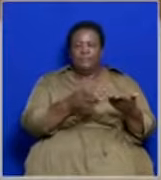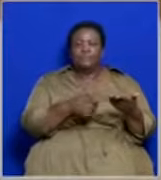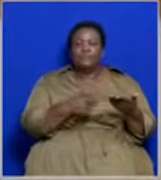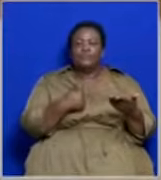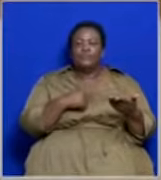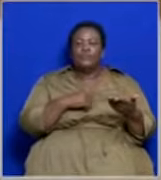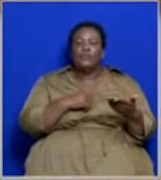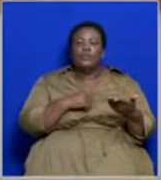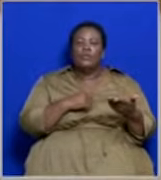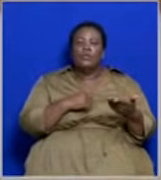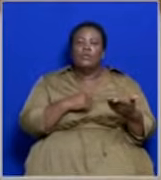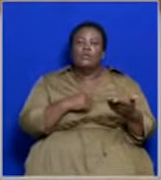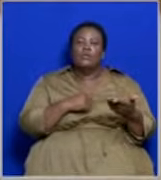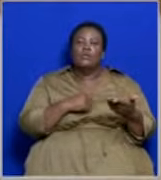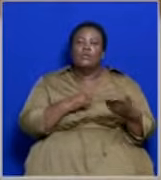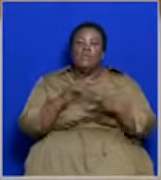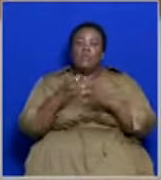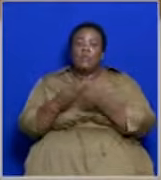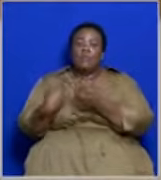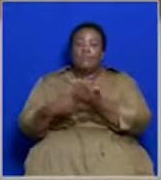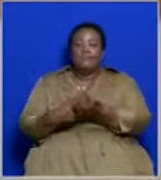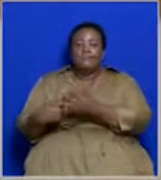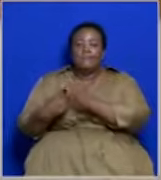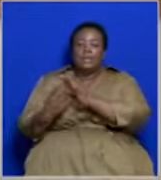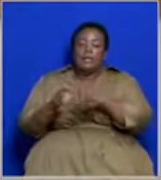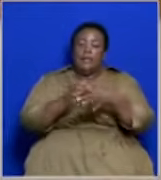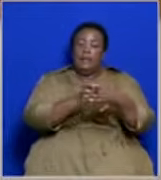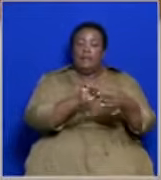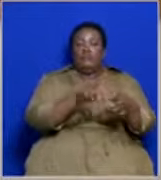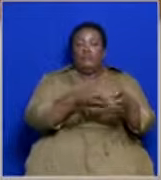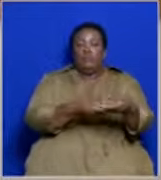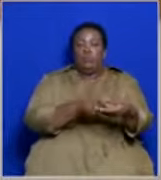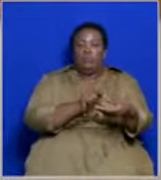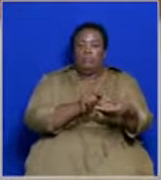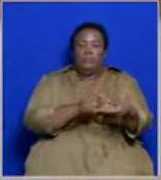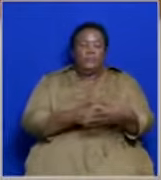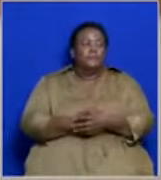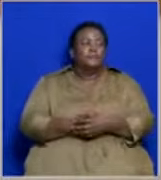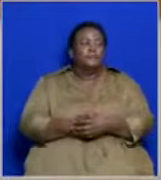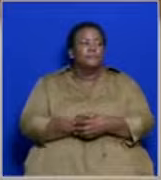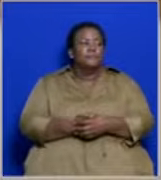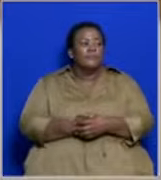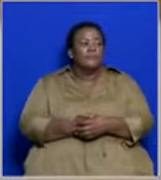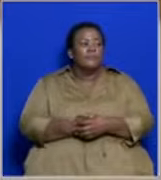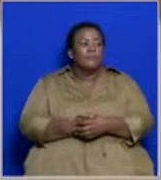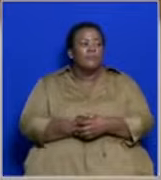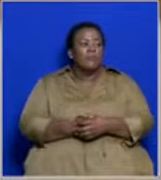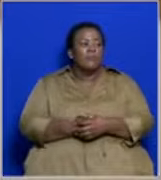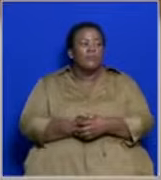docket. You may then proceed from your paragraph 57.